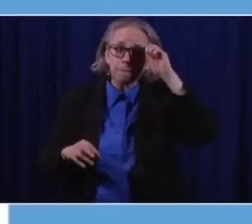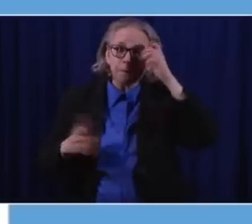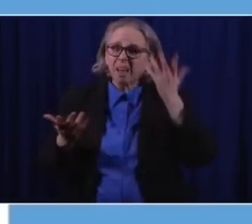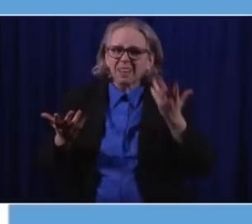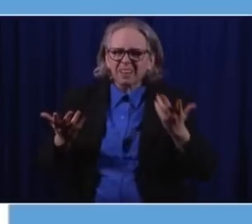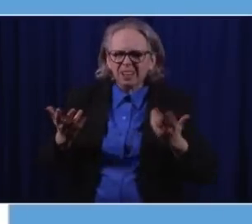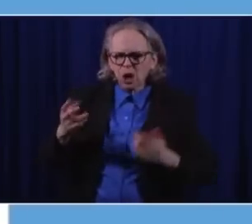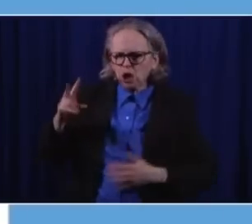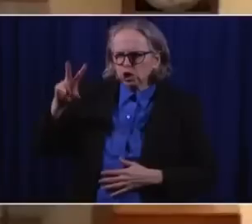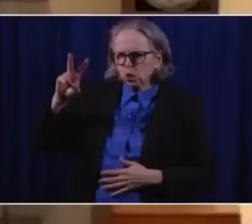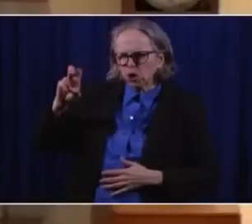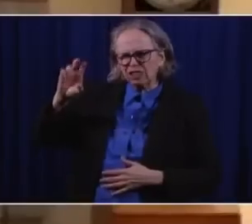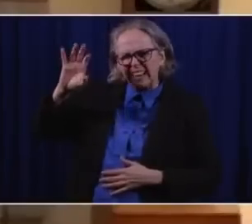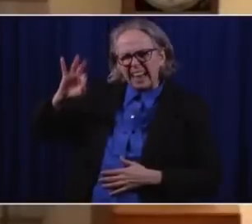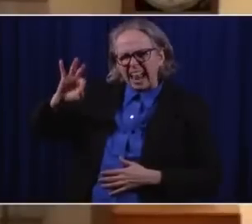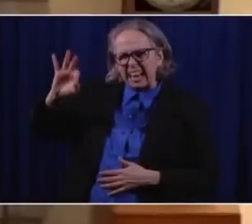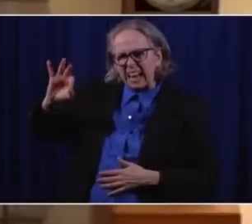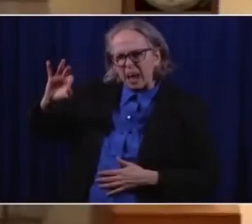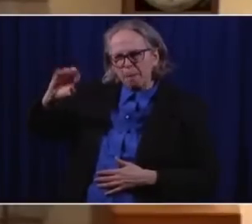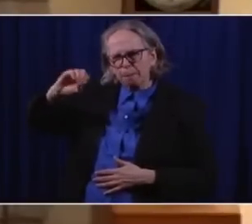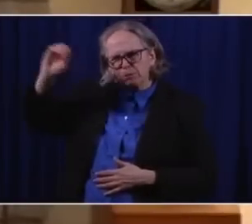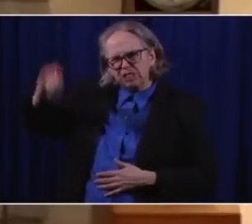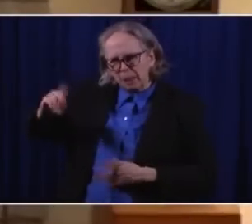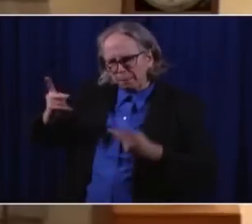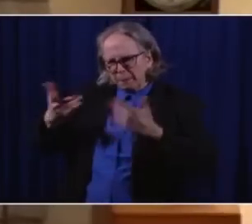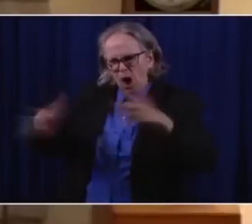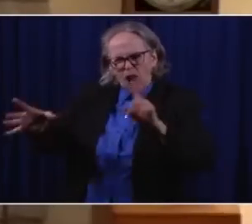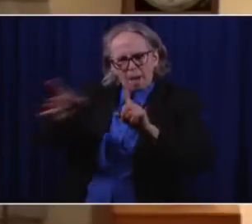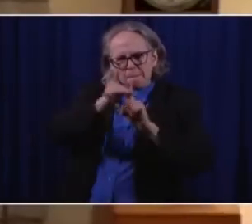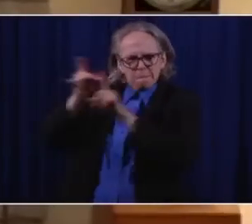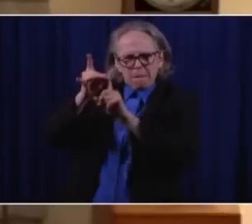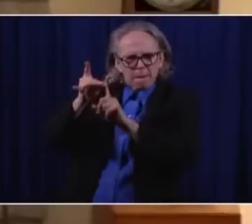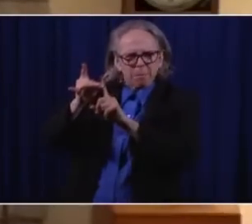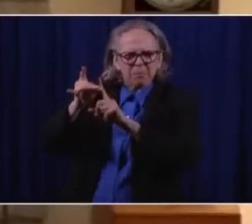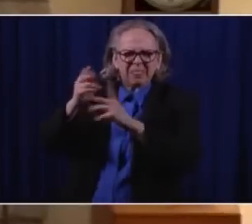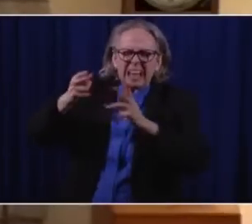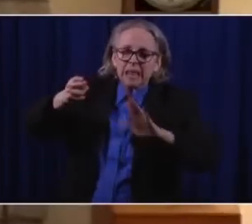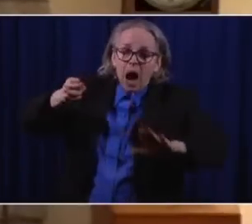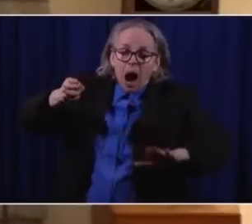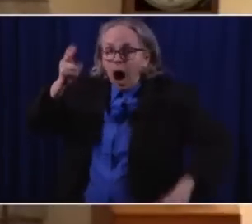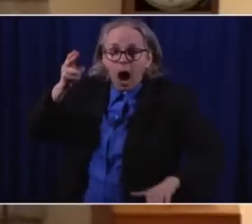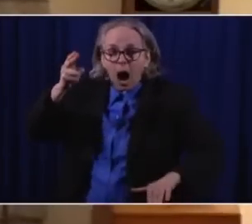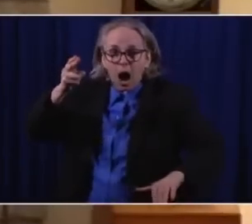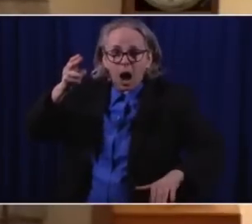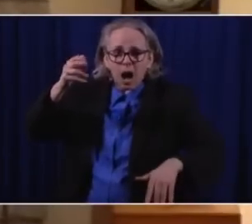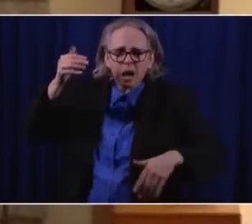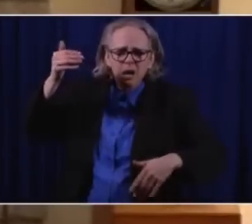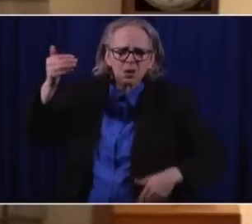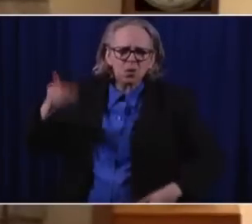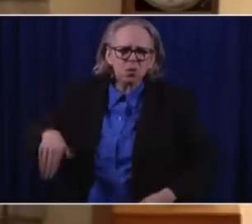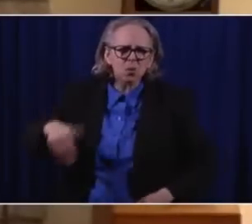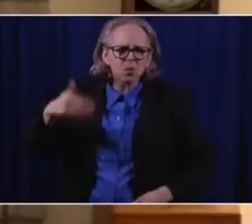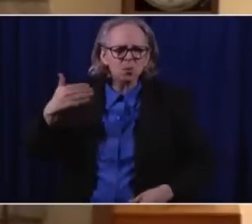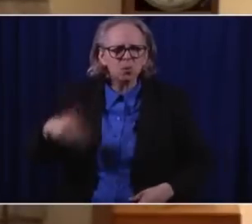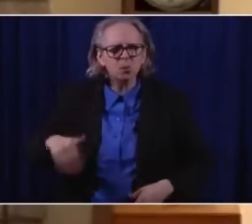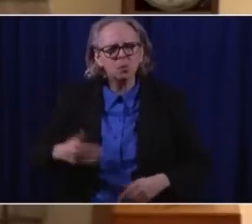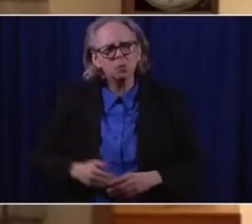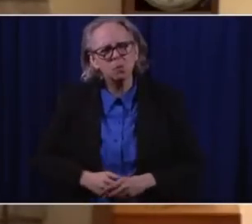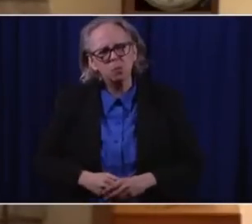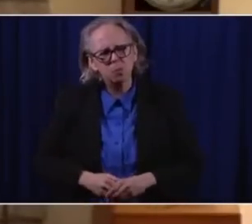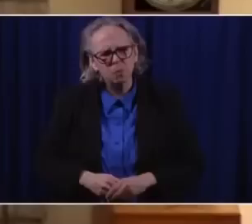299%. So you can see it's a phenomenal difference. Let's go to our another early